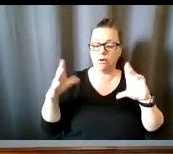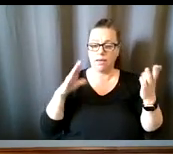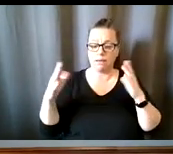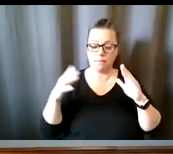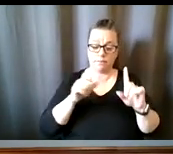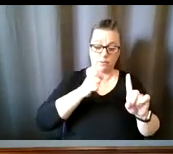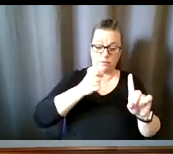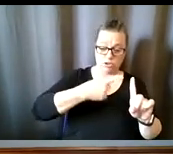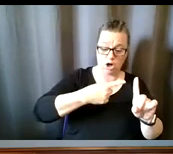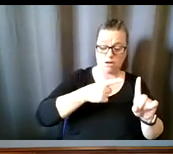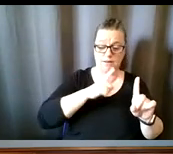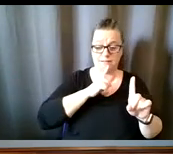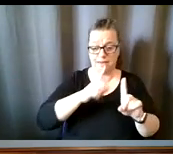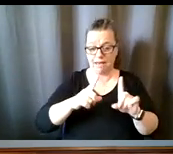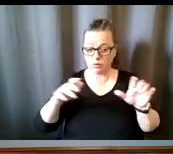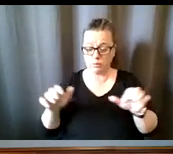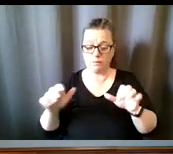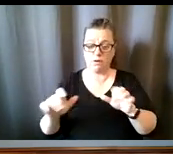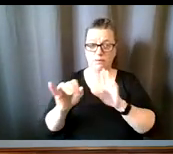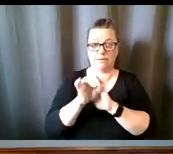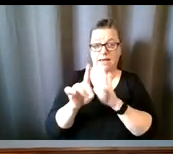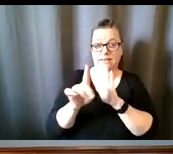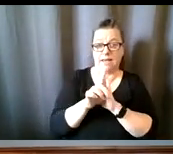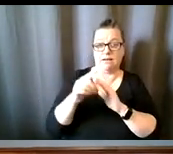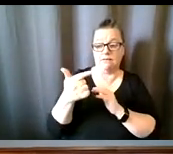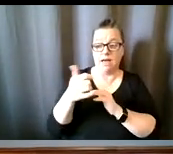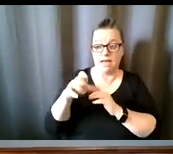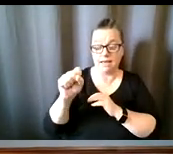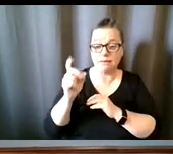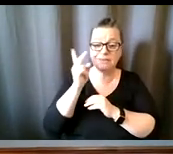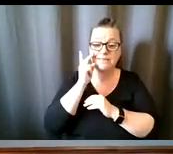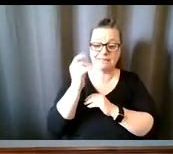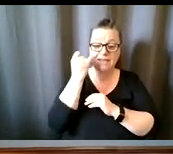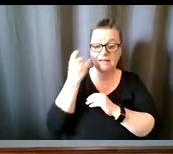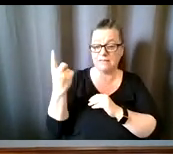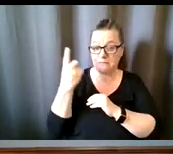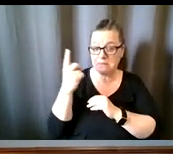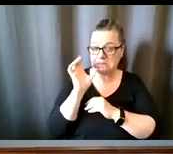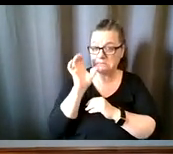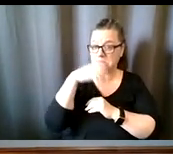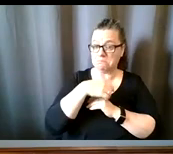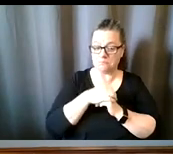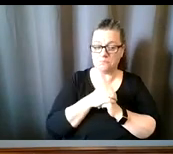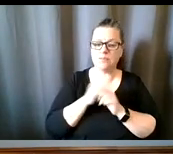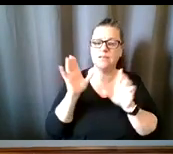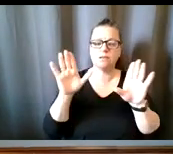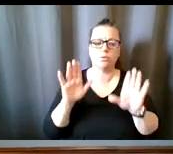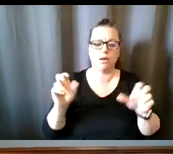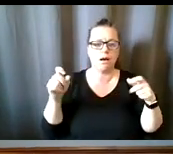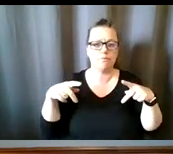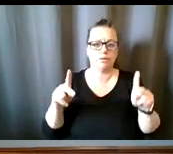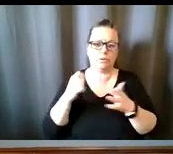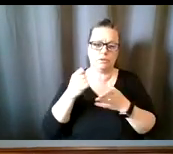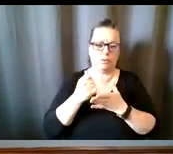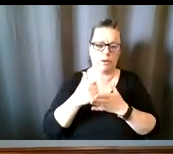and the actual performance, identify those gaps, and see if anything's abnormal versus normal. And it's a great opportunity to help